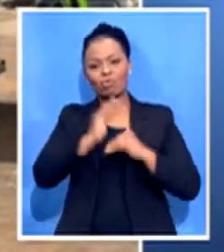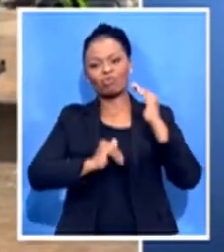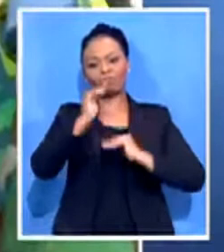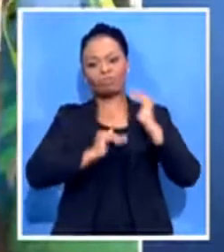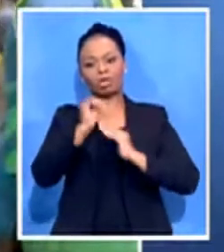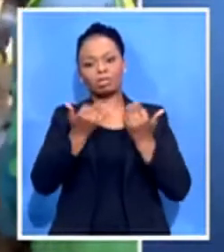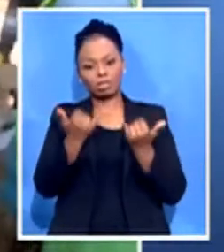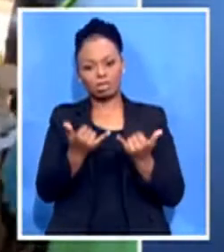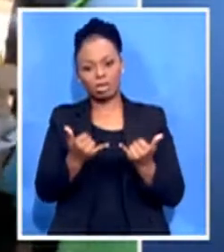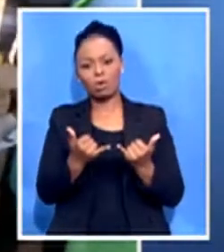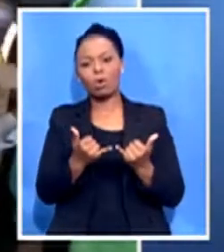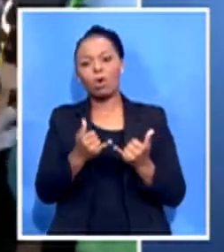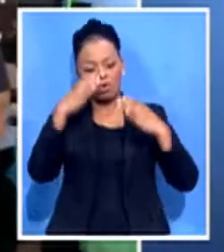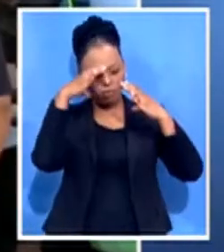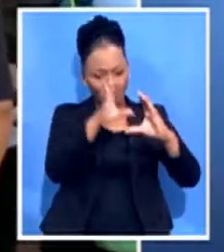facilities, and